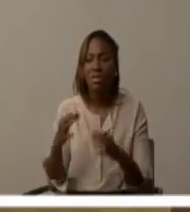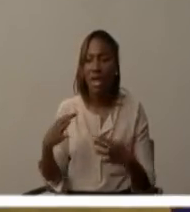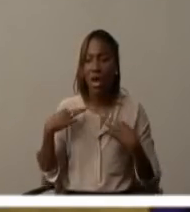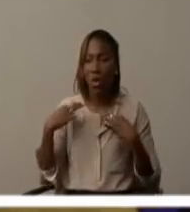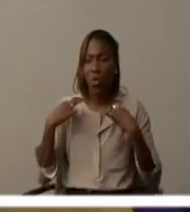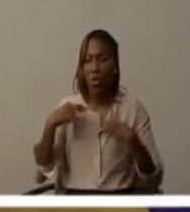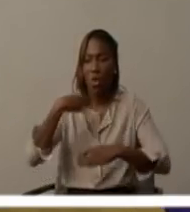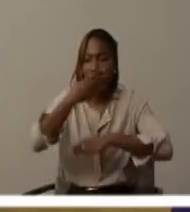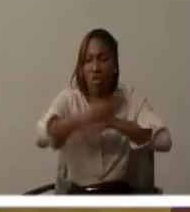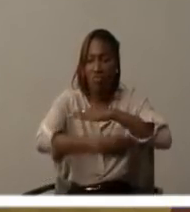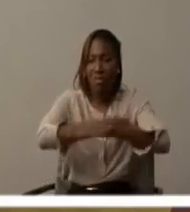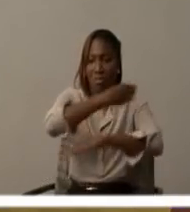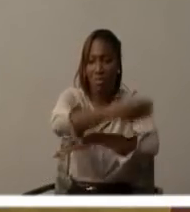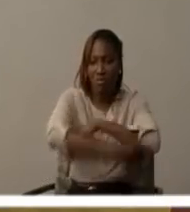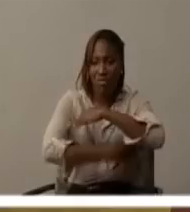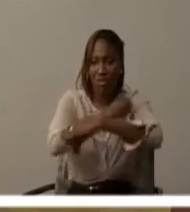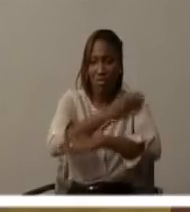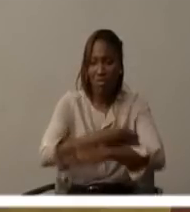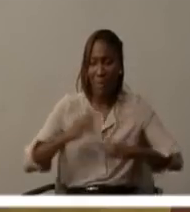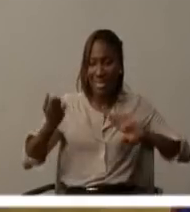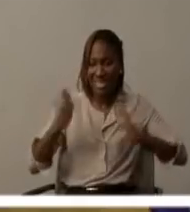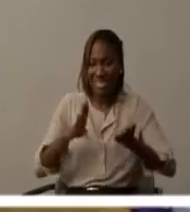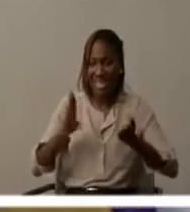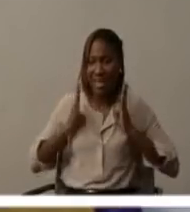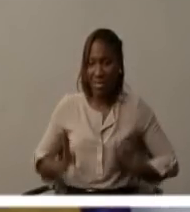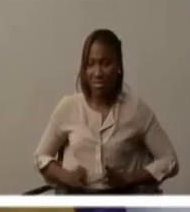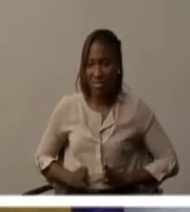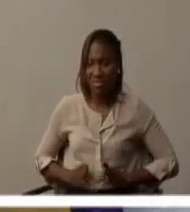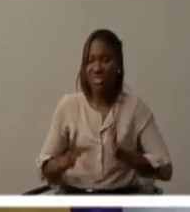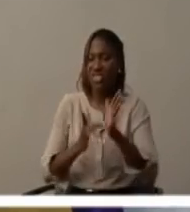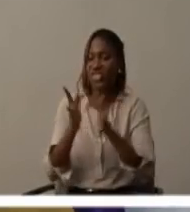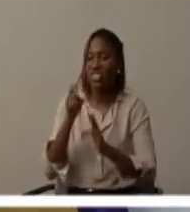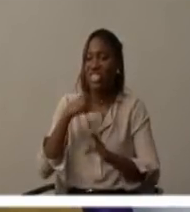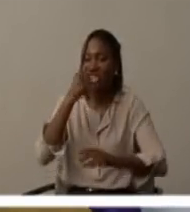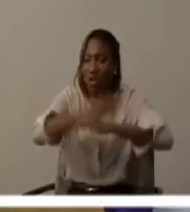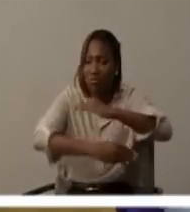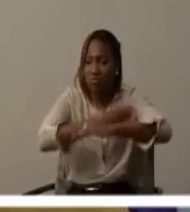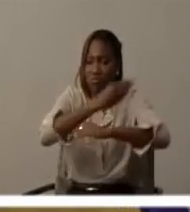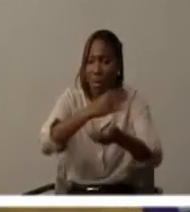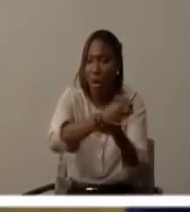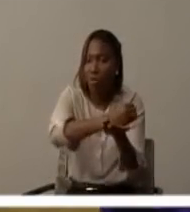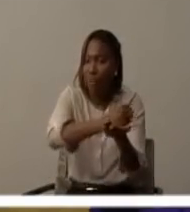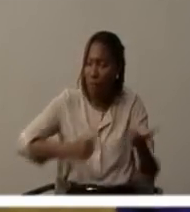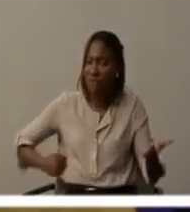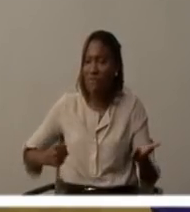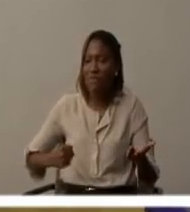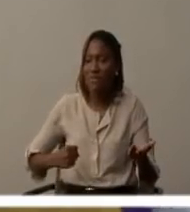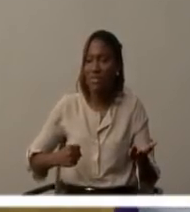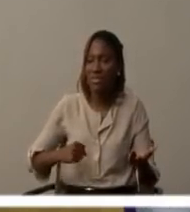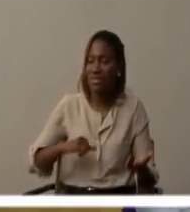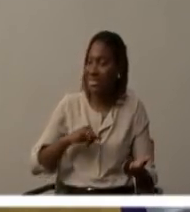Not only must we be raised from the dead, we must be unbound. And it takes the whole